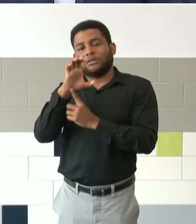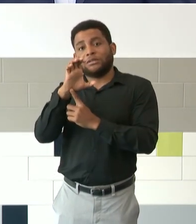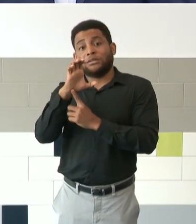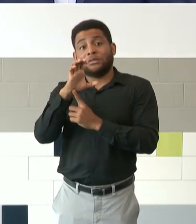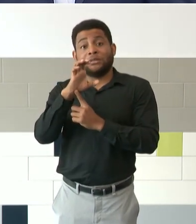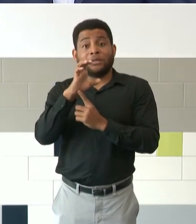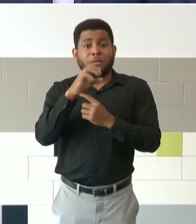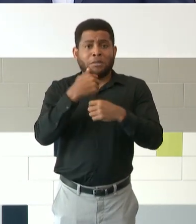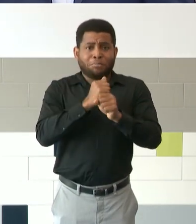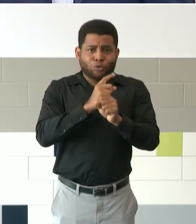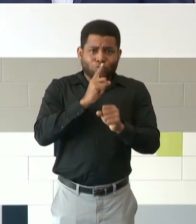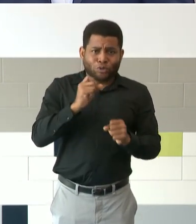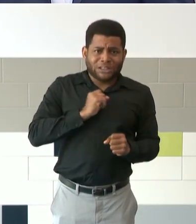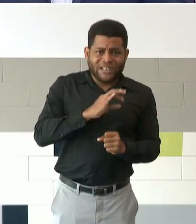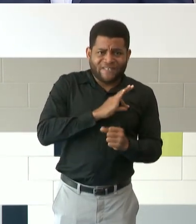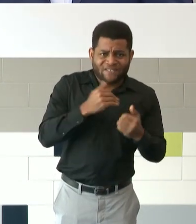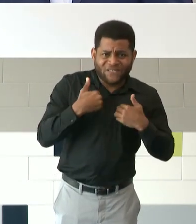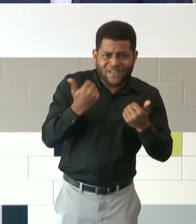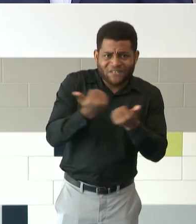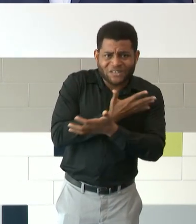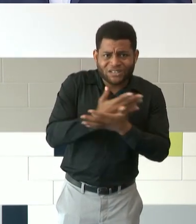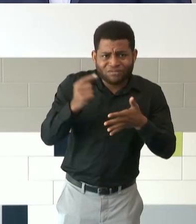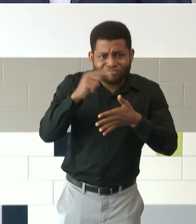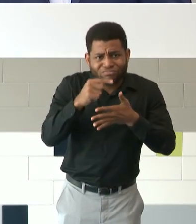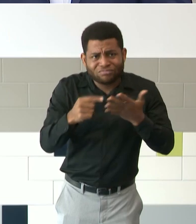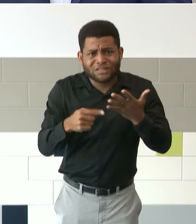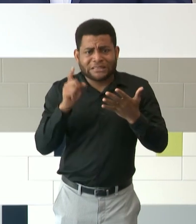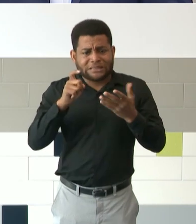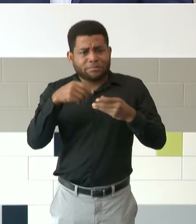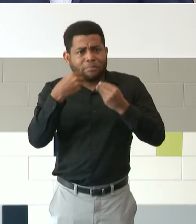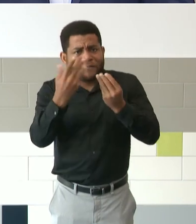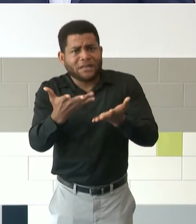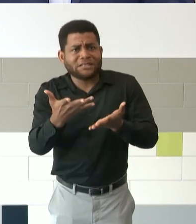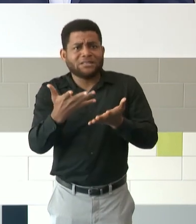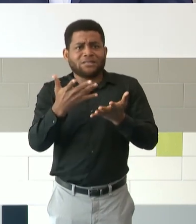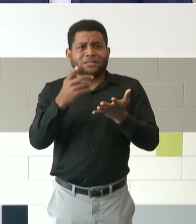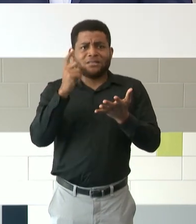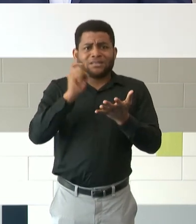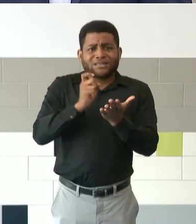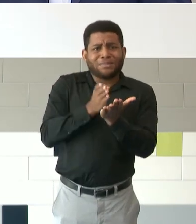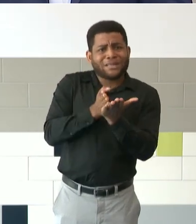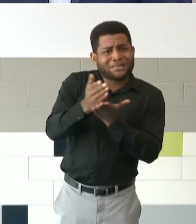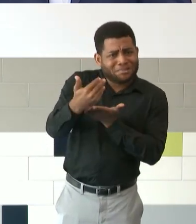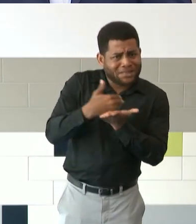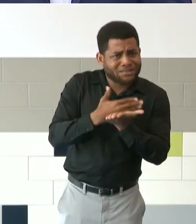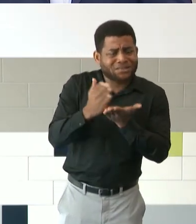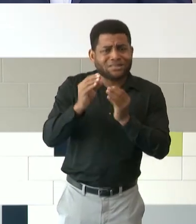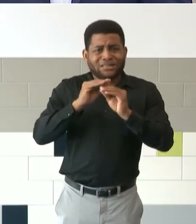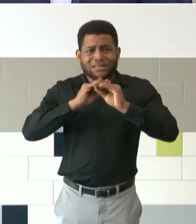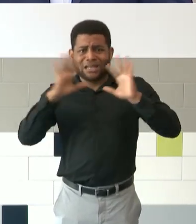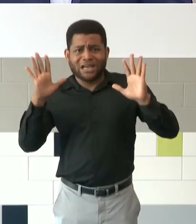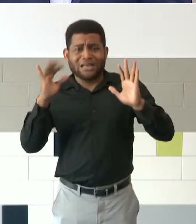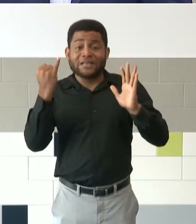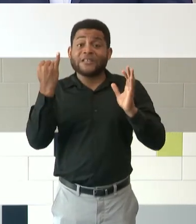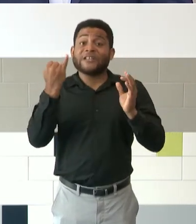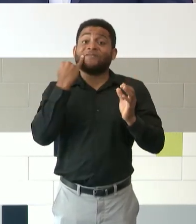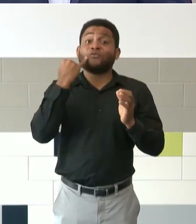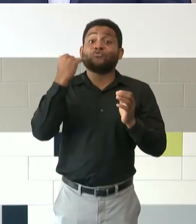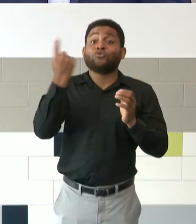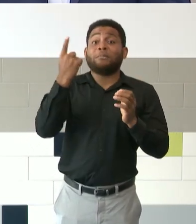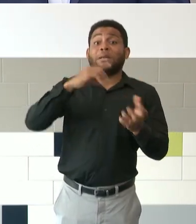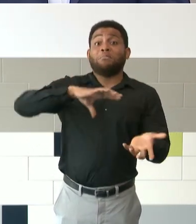they need. And we have to be open and transparent about any disruptions to the service that